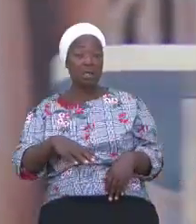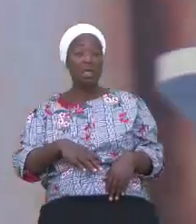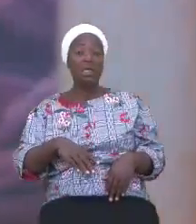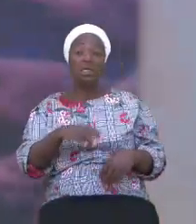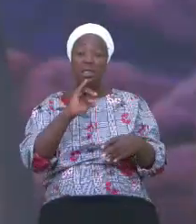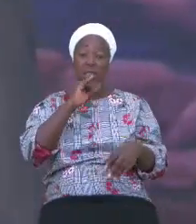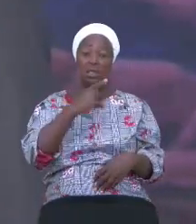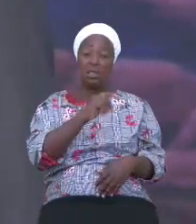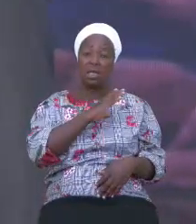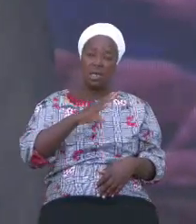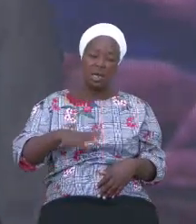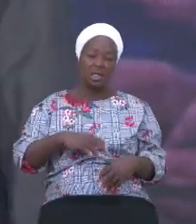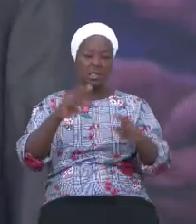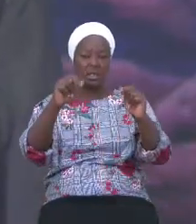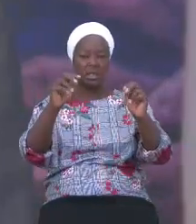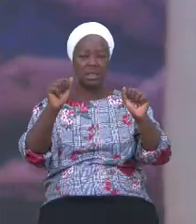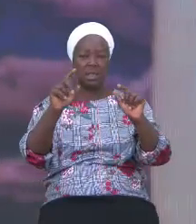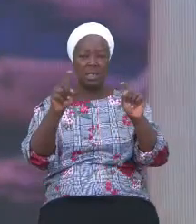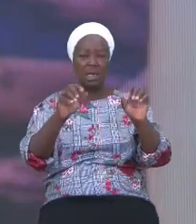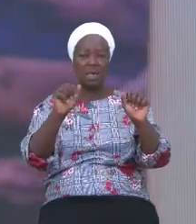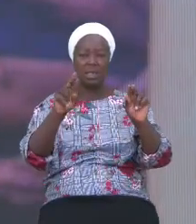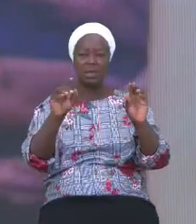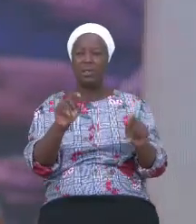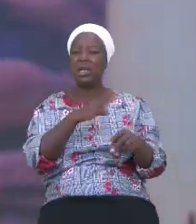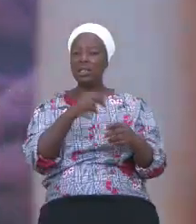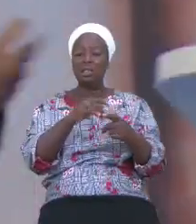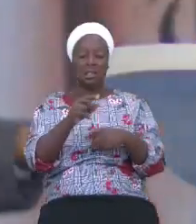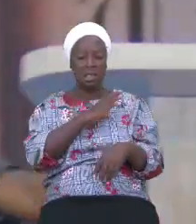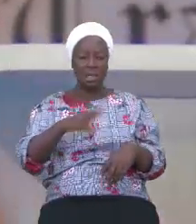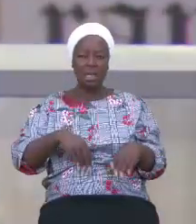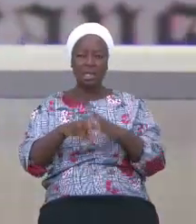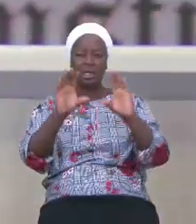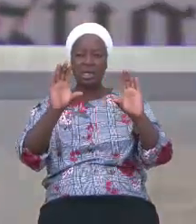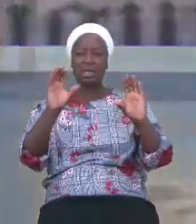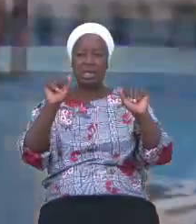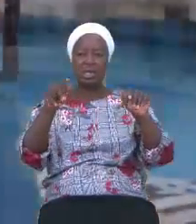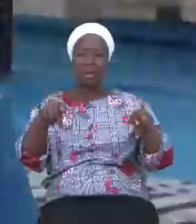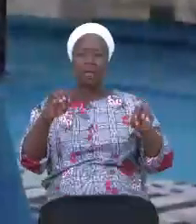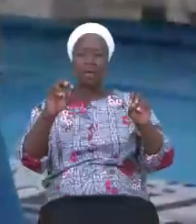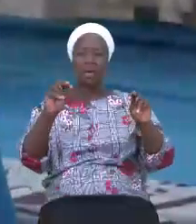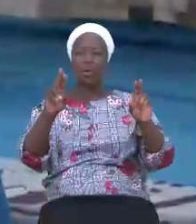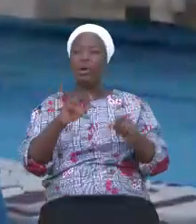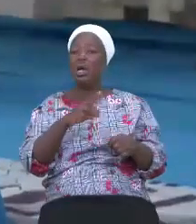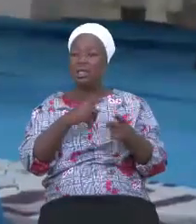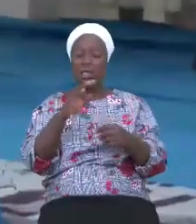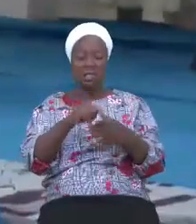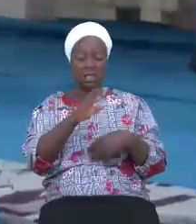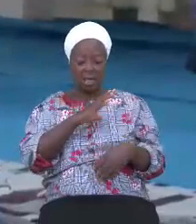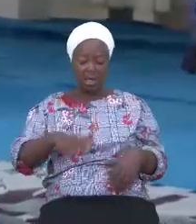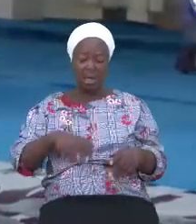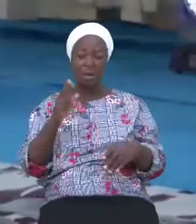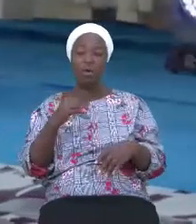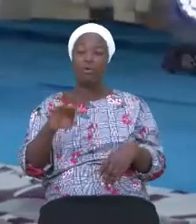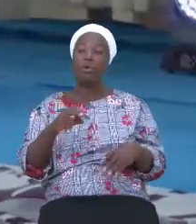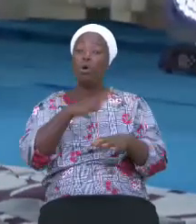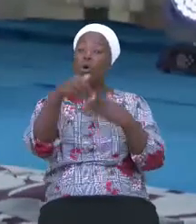Christ Nazareth, is the Christ in Capernaum, is the Christ in all those earthly places.